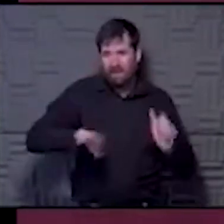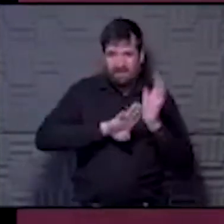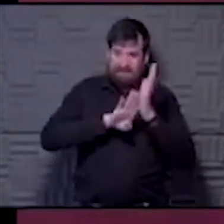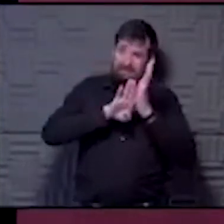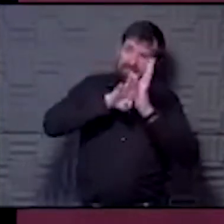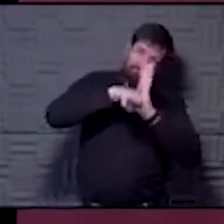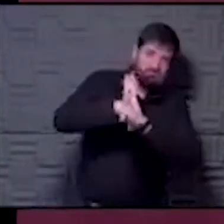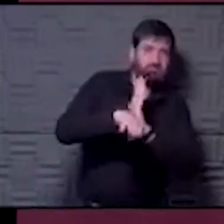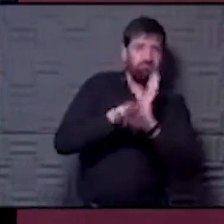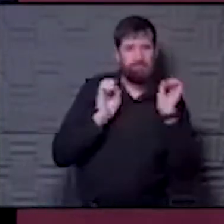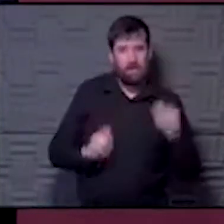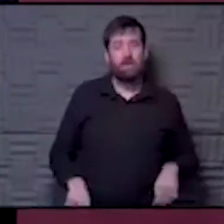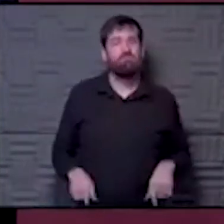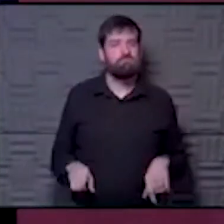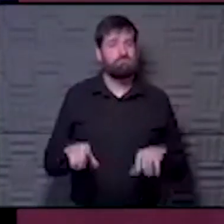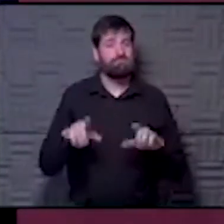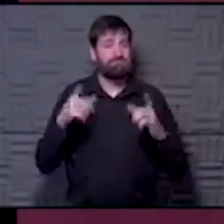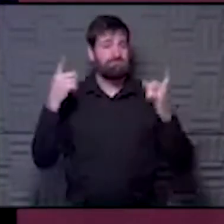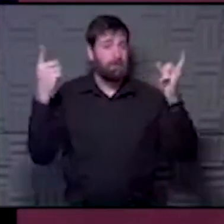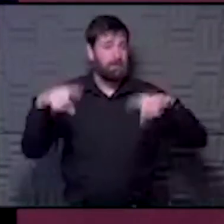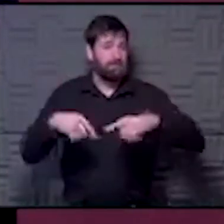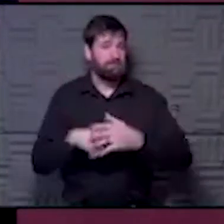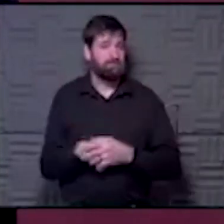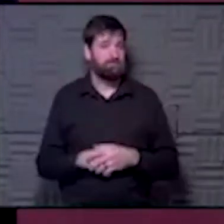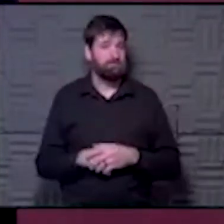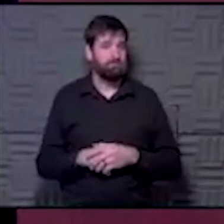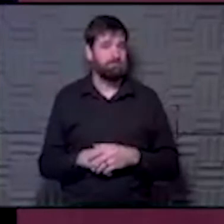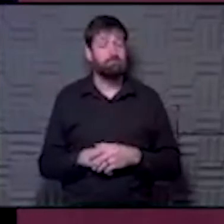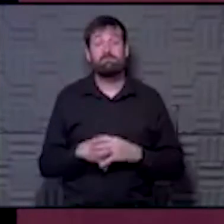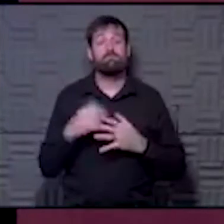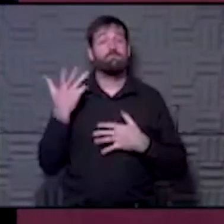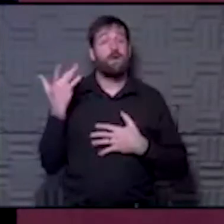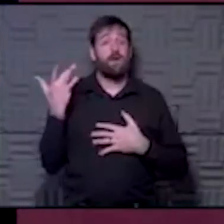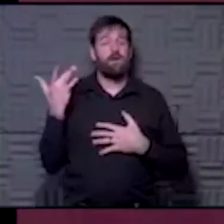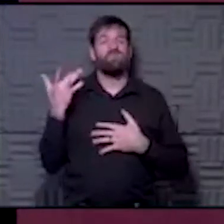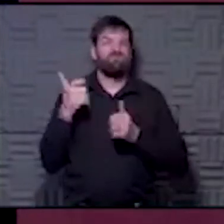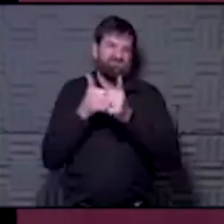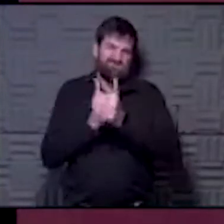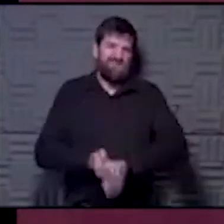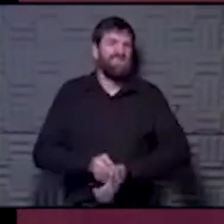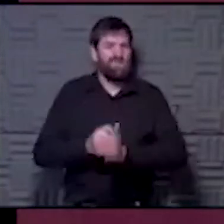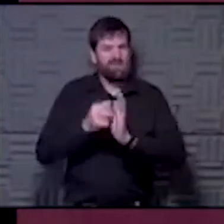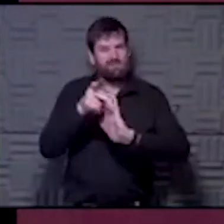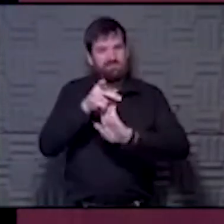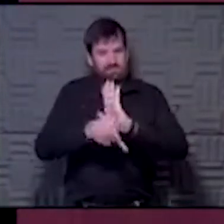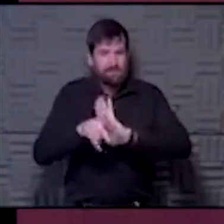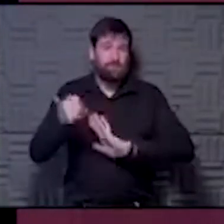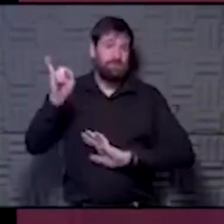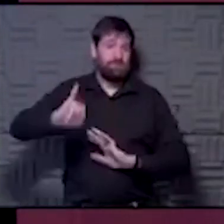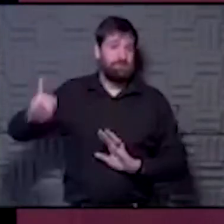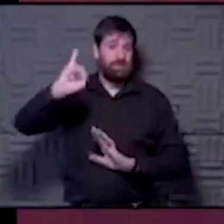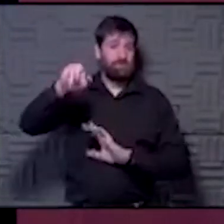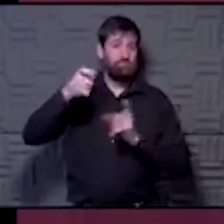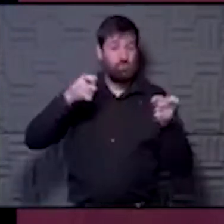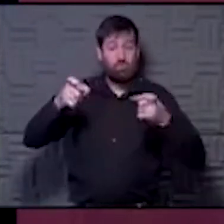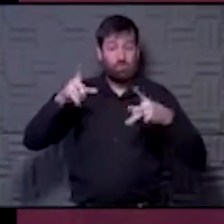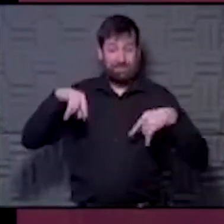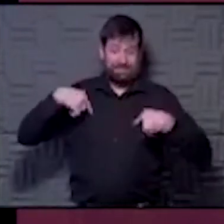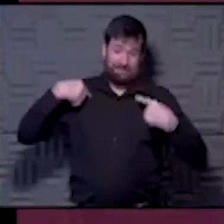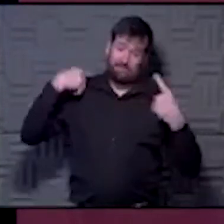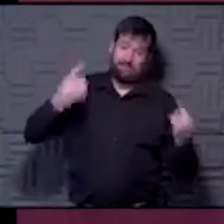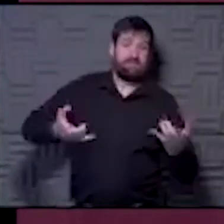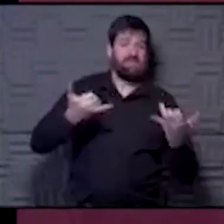that's exactly what happened. I think people bent the curve by following the pillars of infection control, which to this day